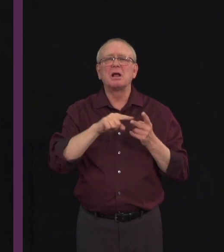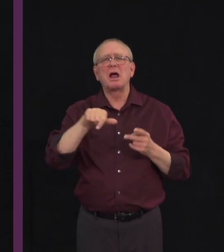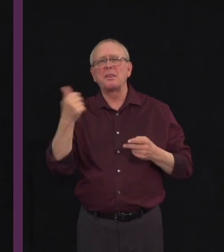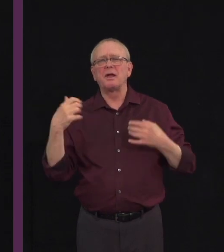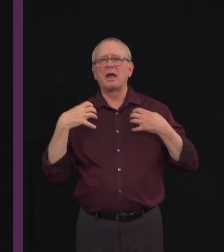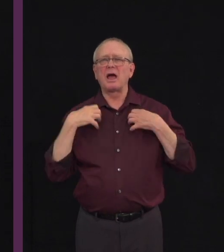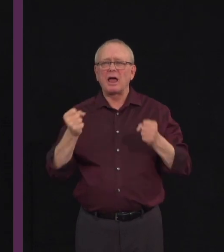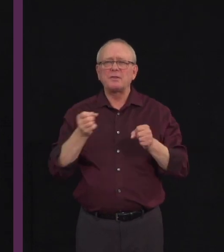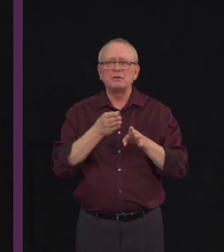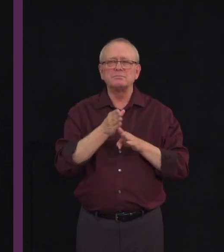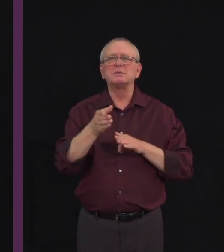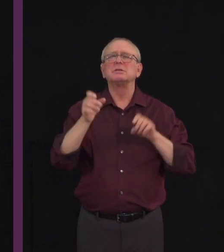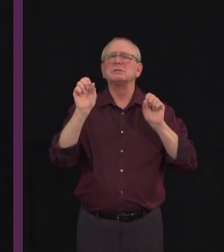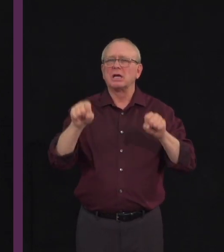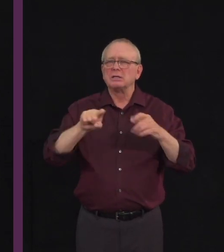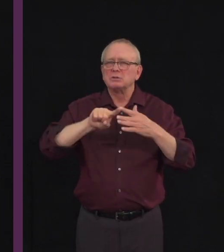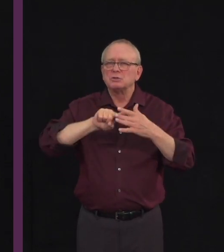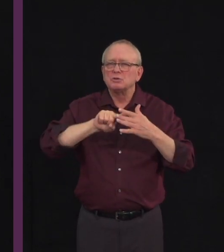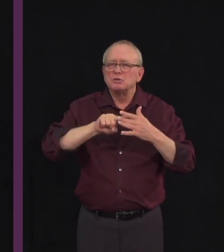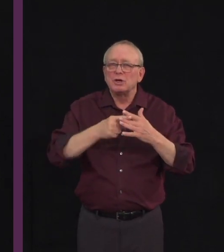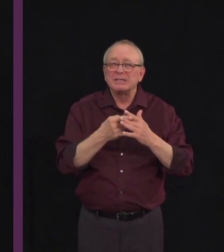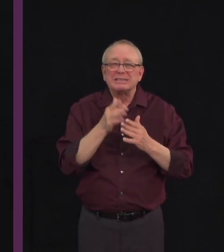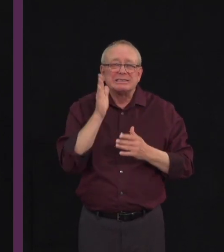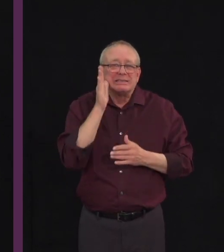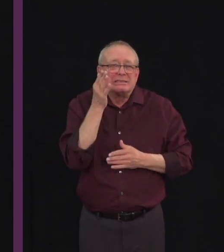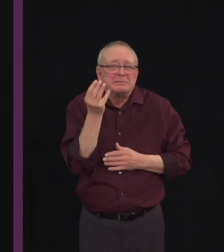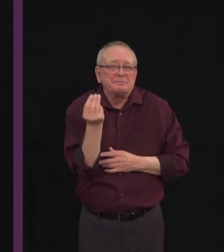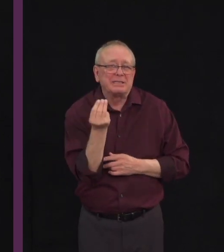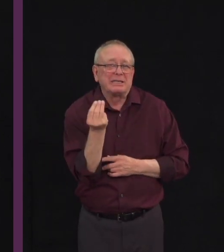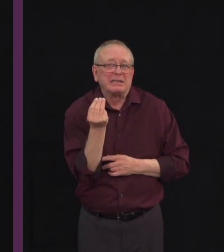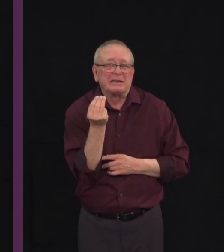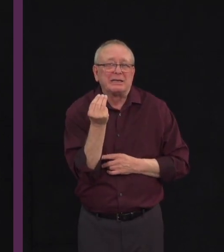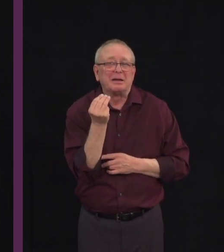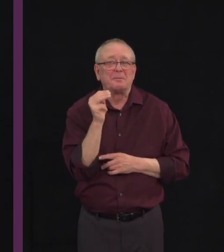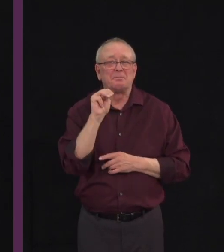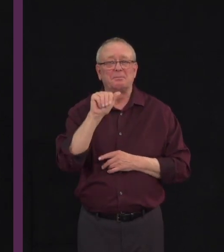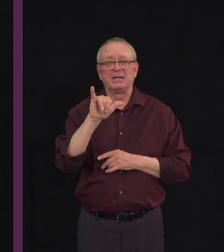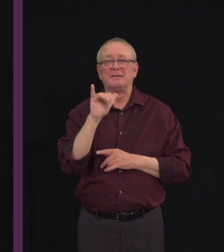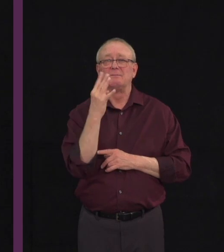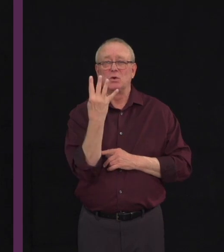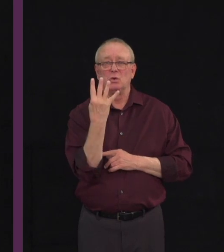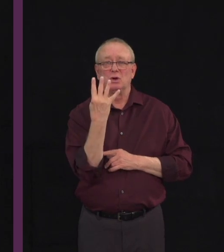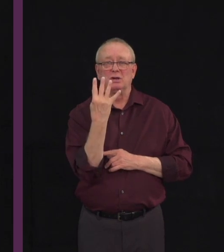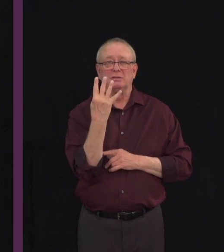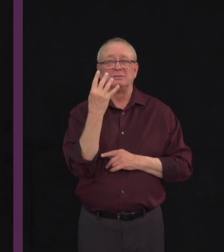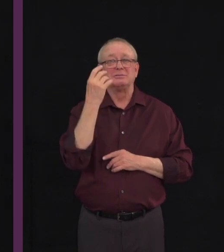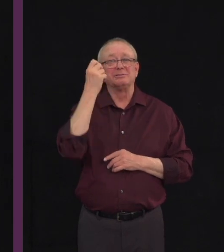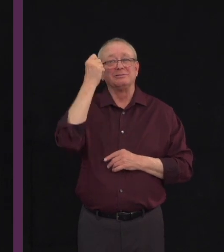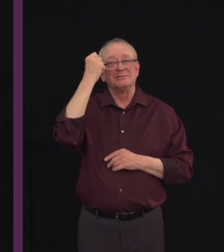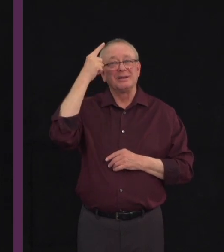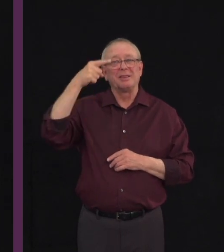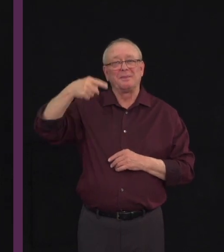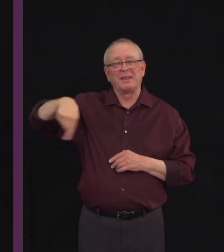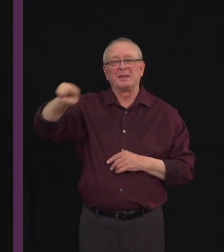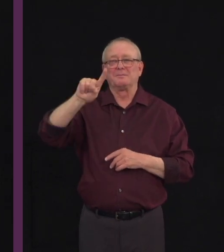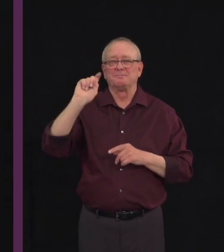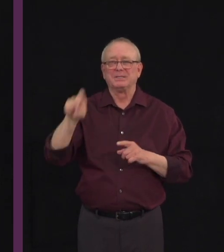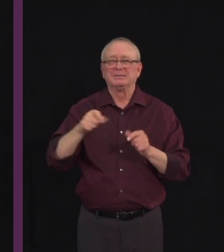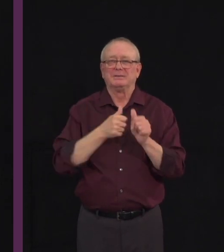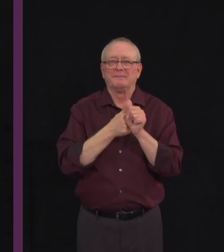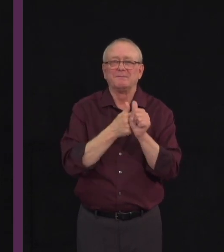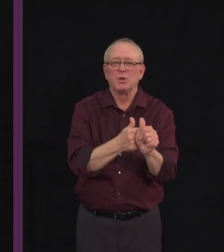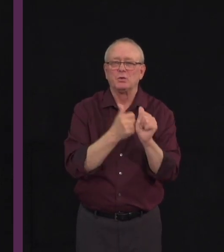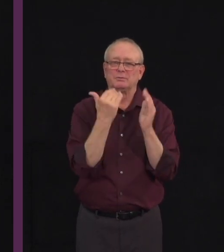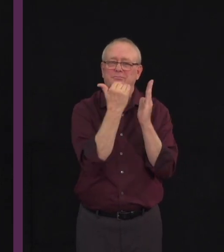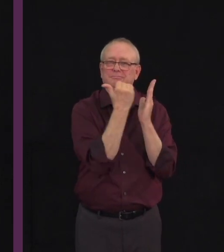as long as they follow COVID guidelines that are proposed by their professional colleges.